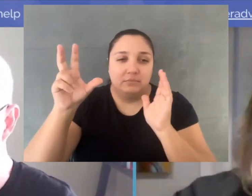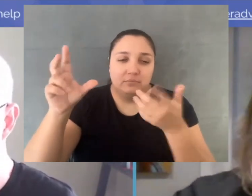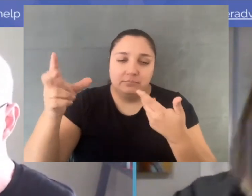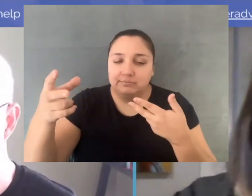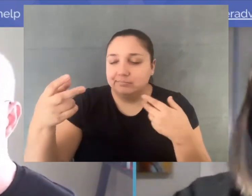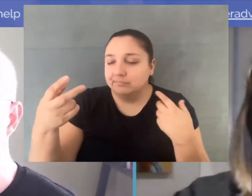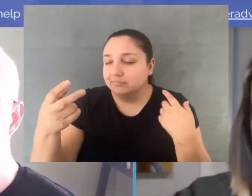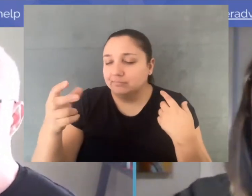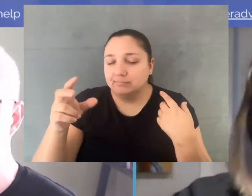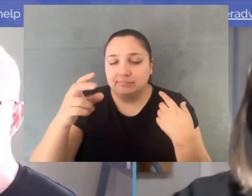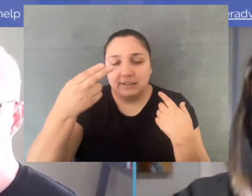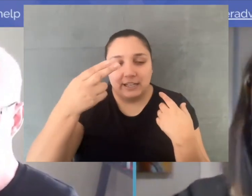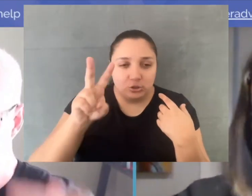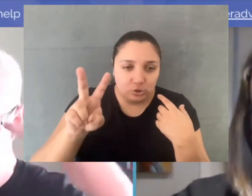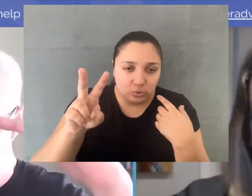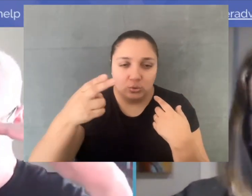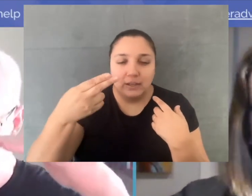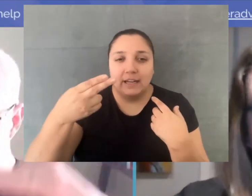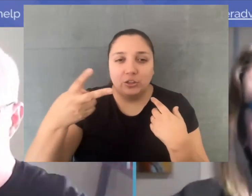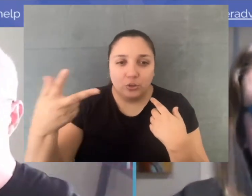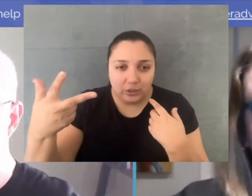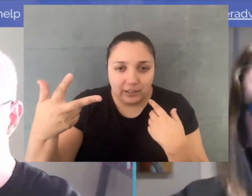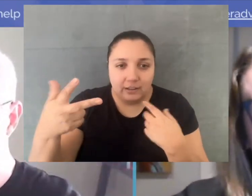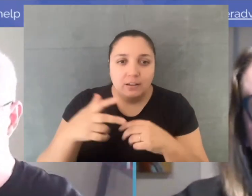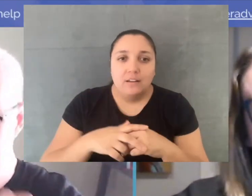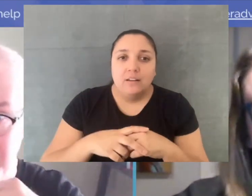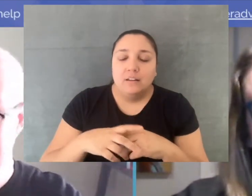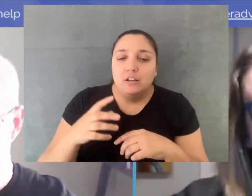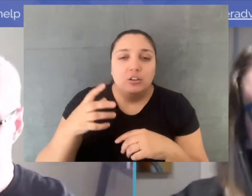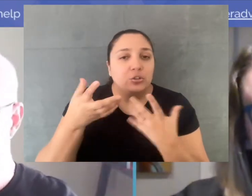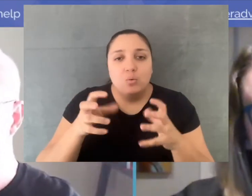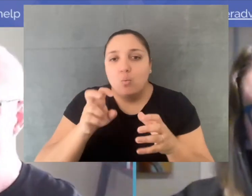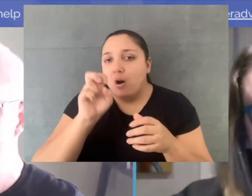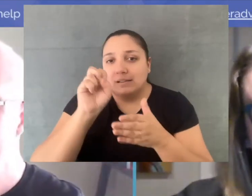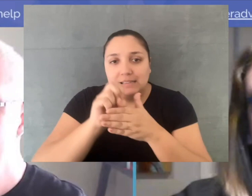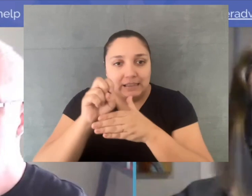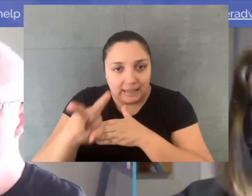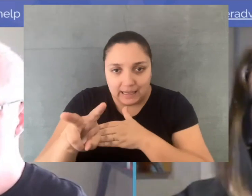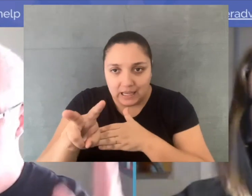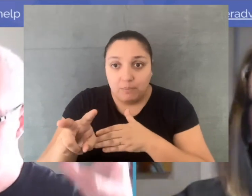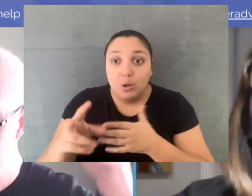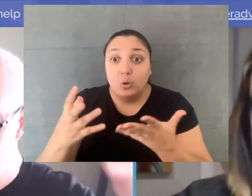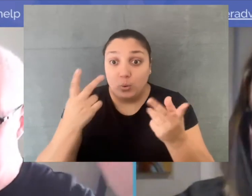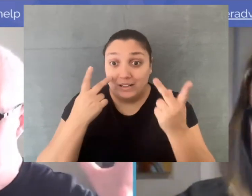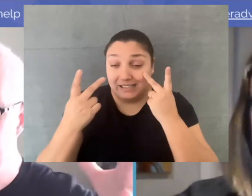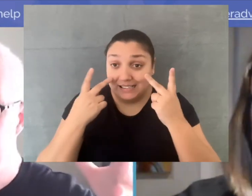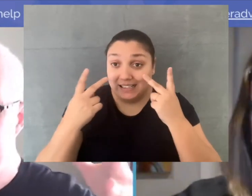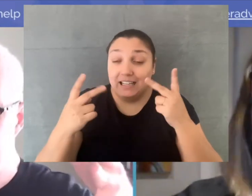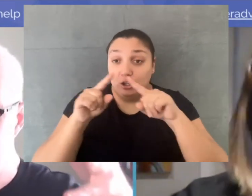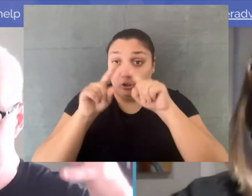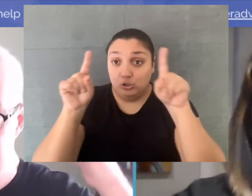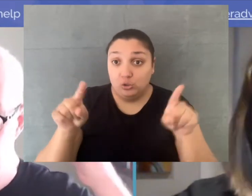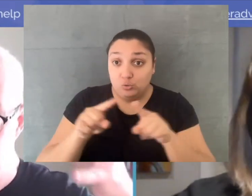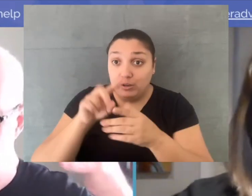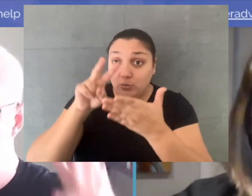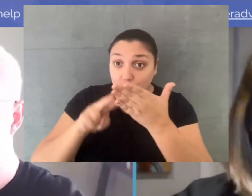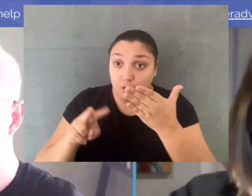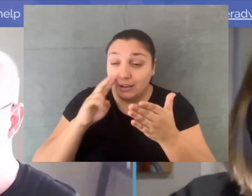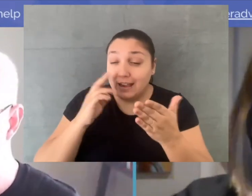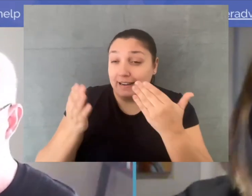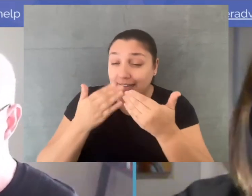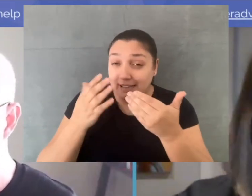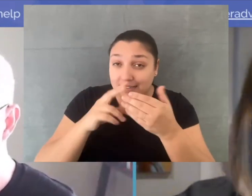by your normal copy text. That there's a hierarchy that's followed. You're not skipping things crazy, so that the screen reader can actually determine